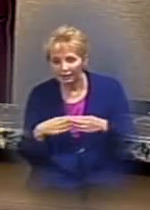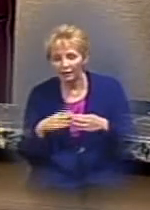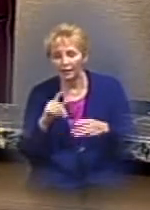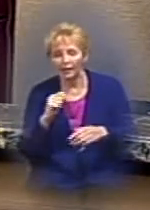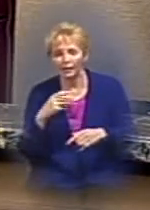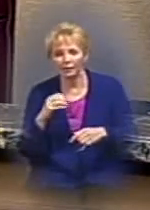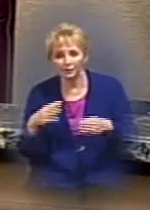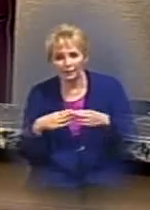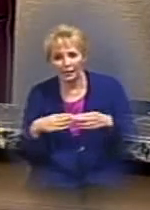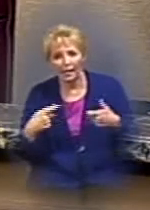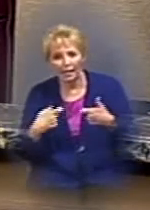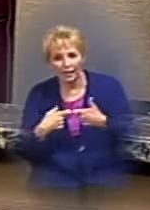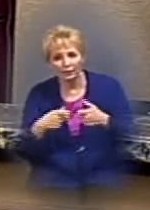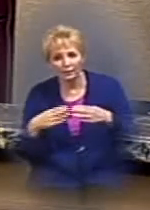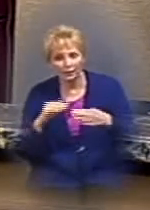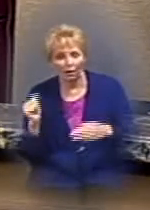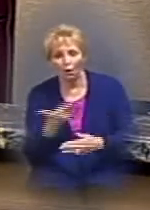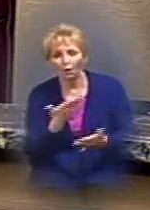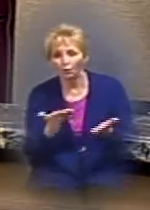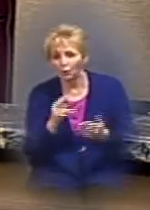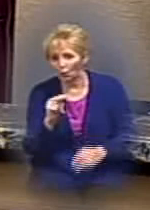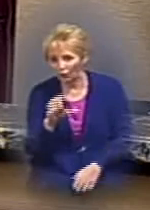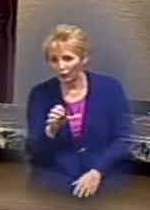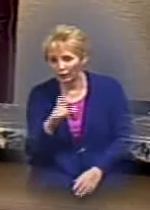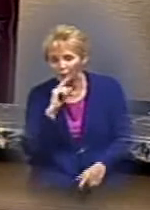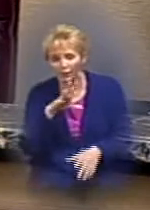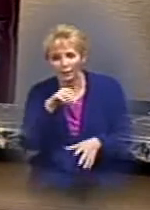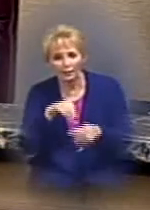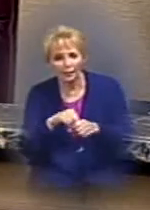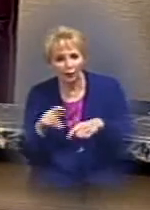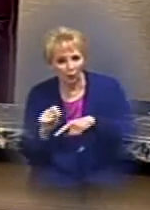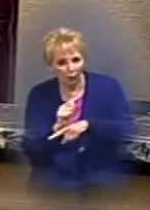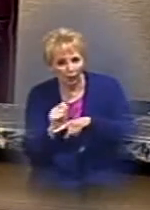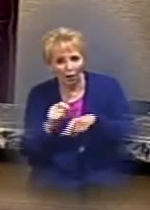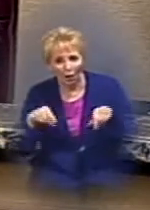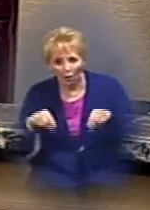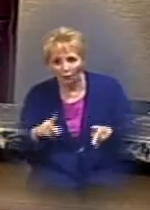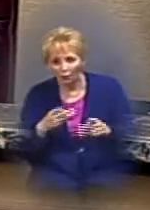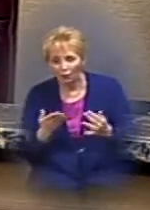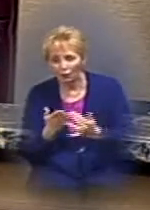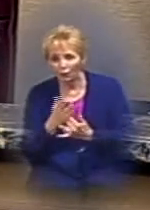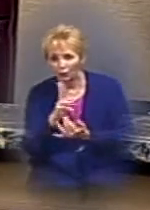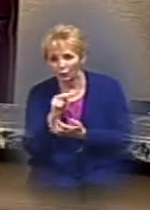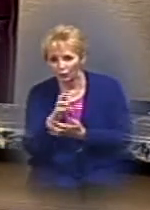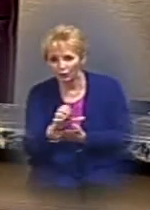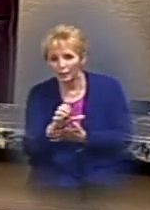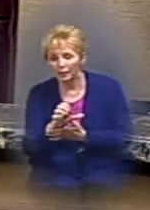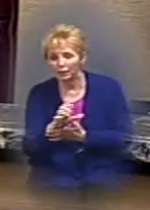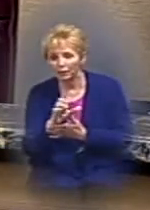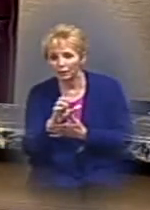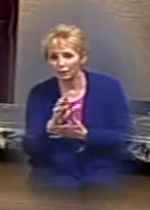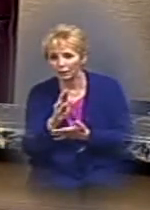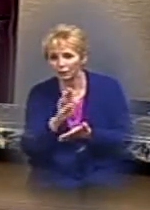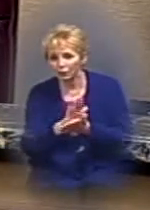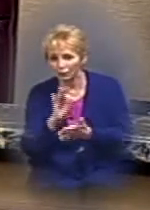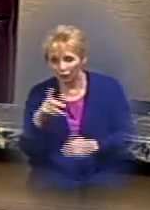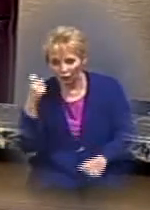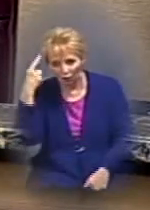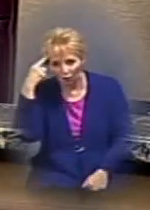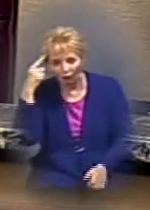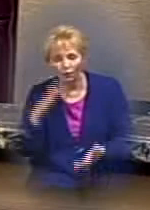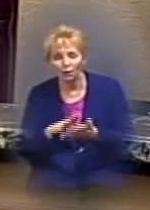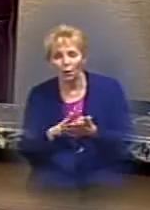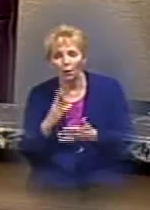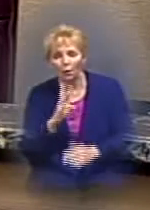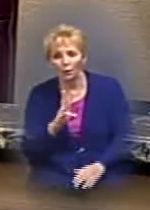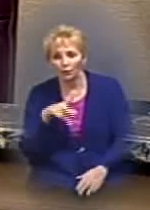and ElectriCities of North Carolina, participated in numerous training opportunities through the UNC School of Government, and was active with the Western